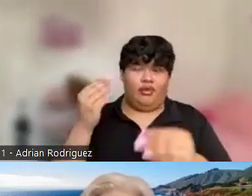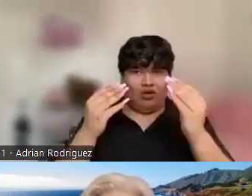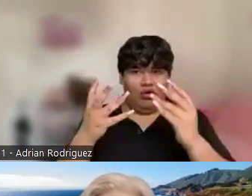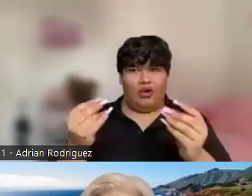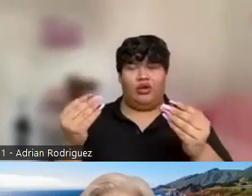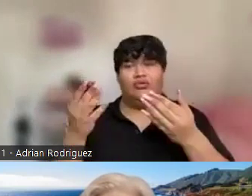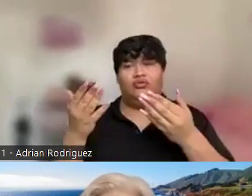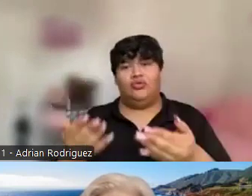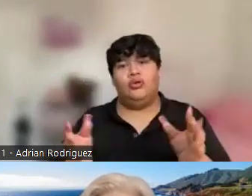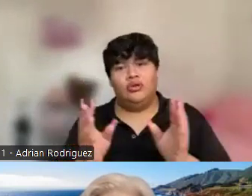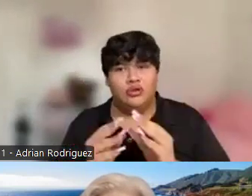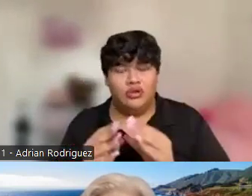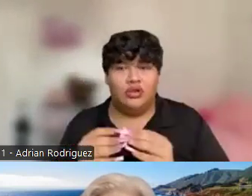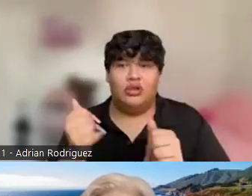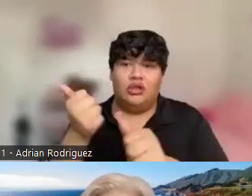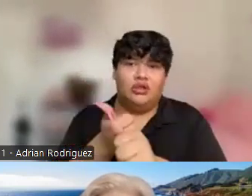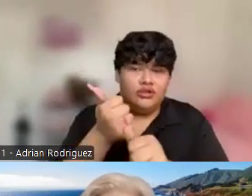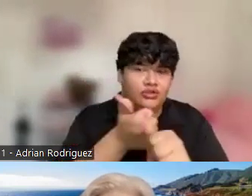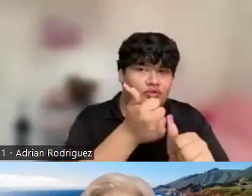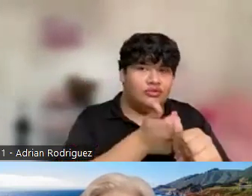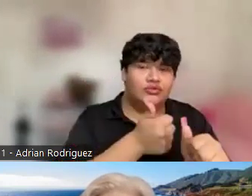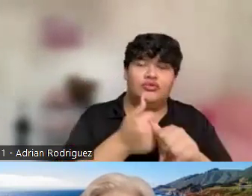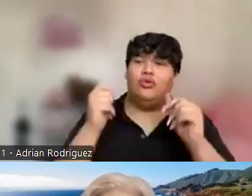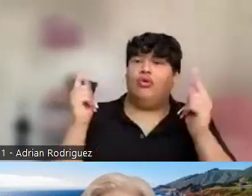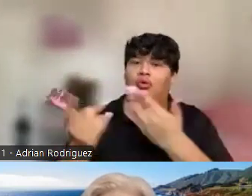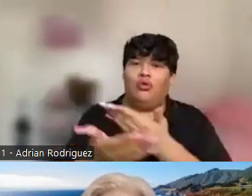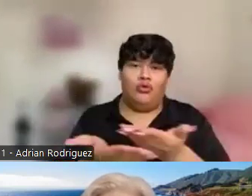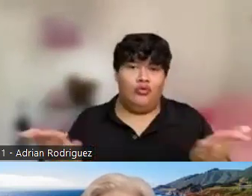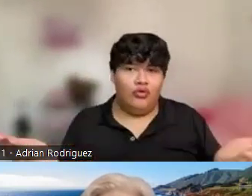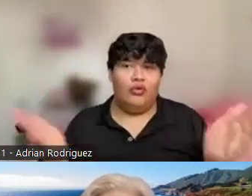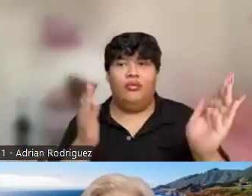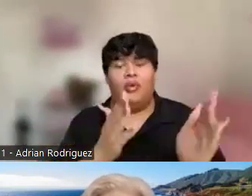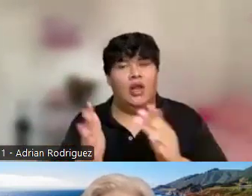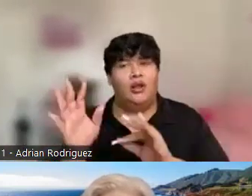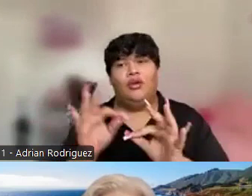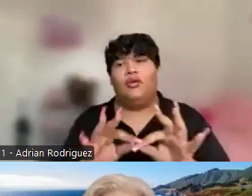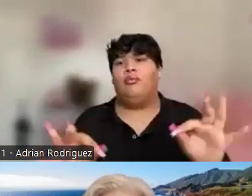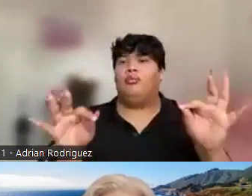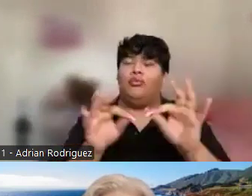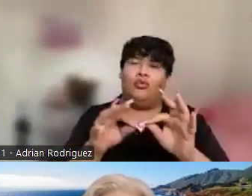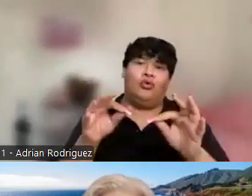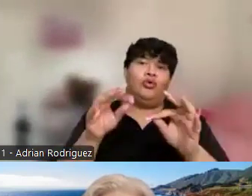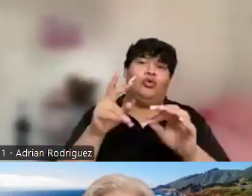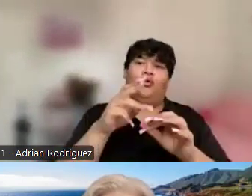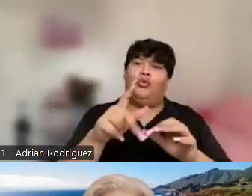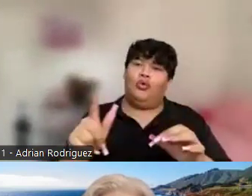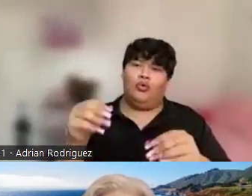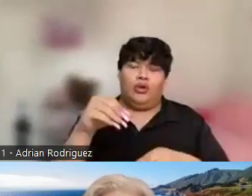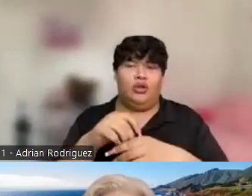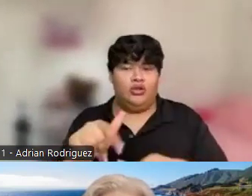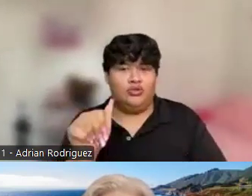today. Each of us, all of you, play an important role in advancing this work.